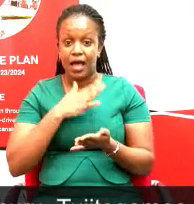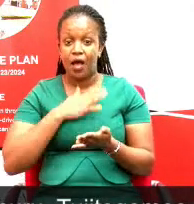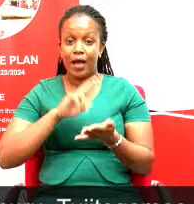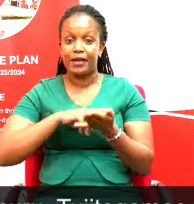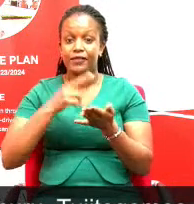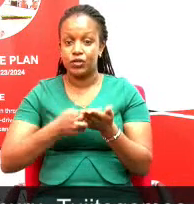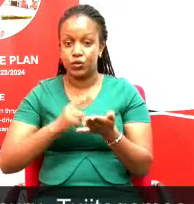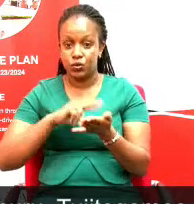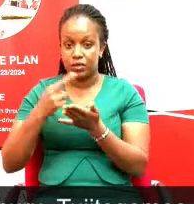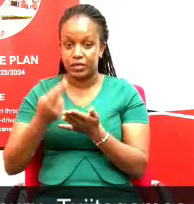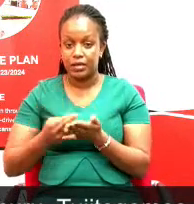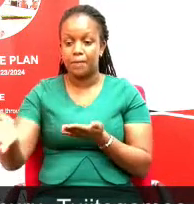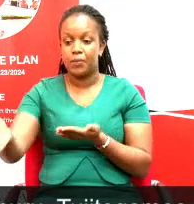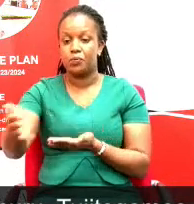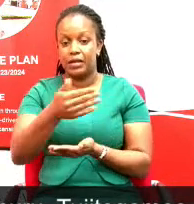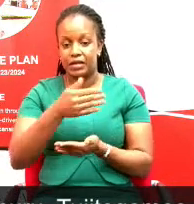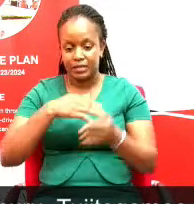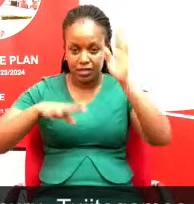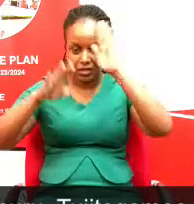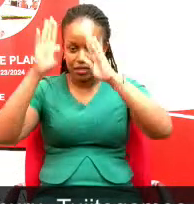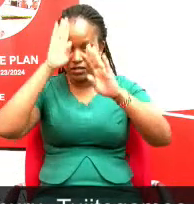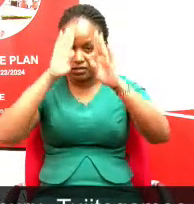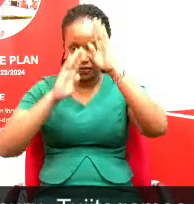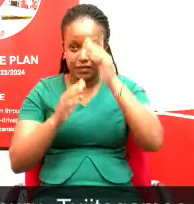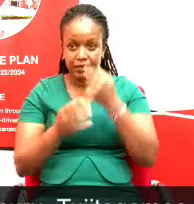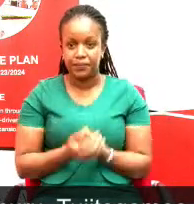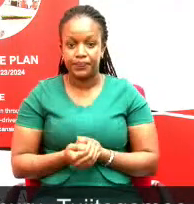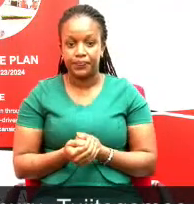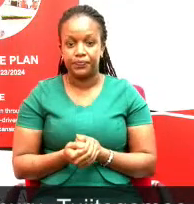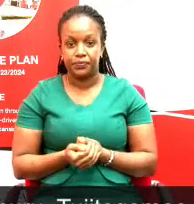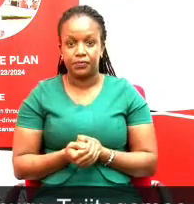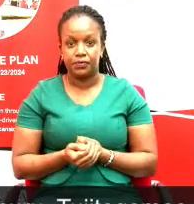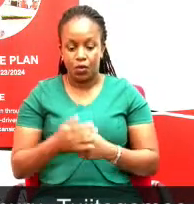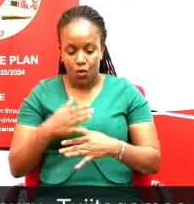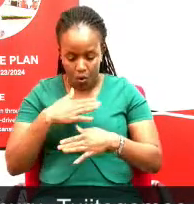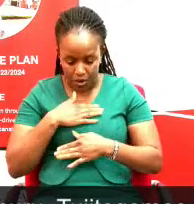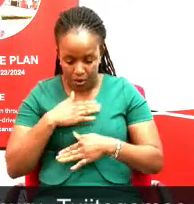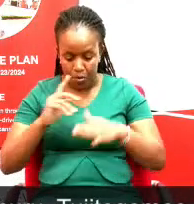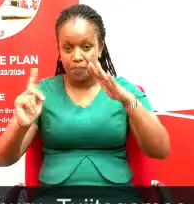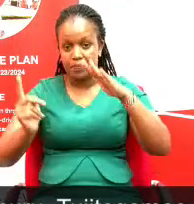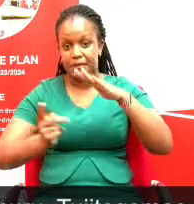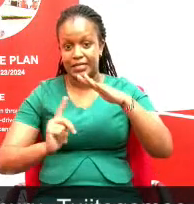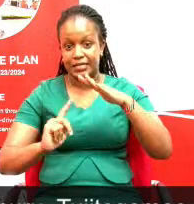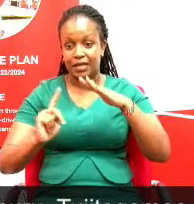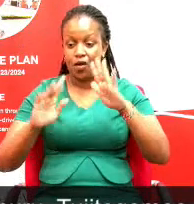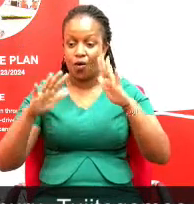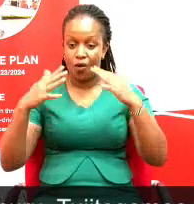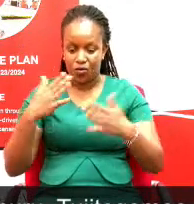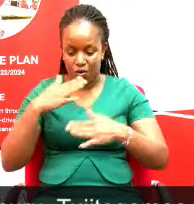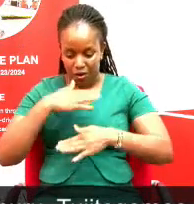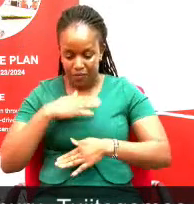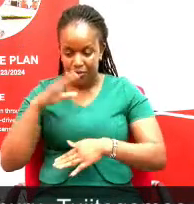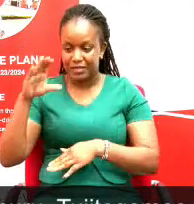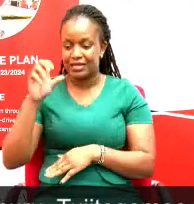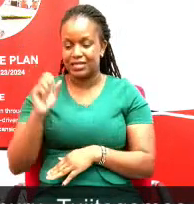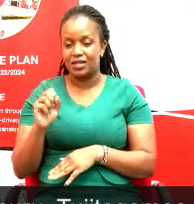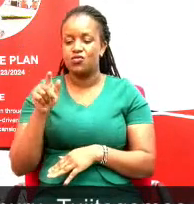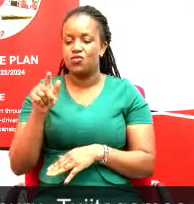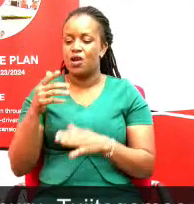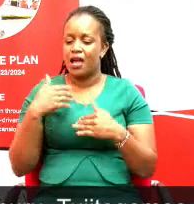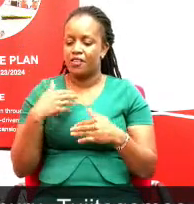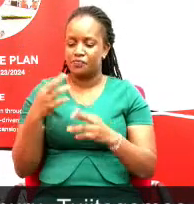revenue mobilization initiatives. Honorable Minister, you have been extremely